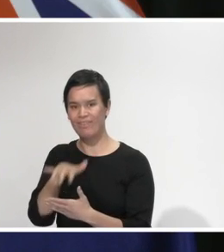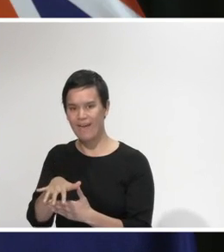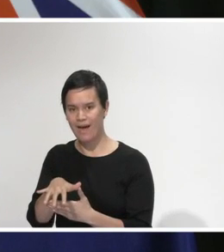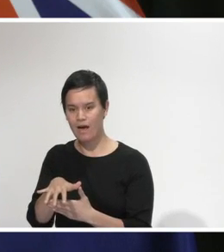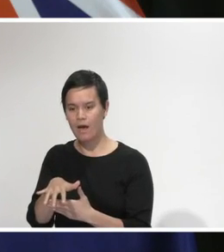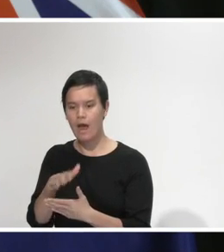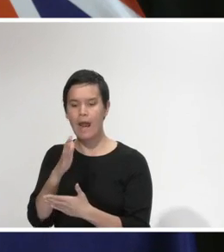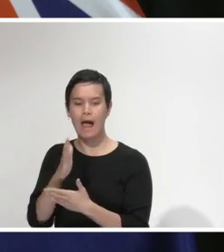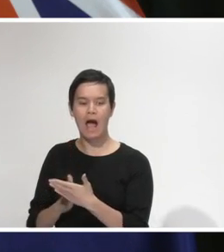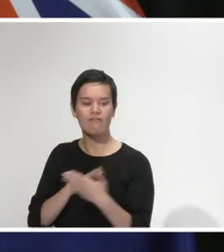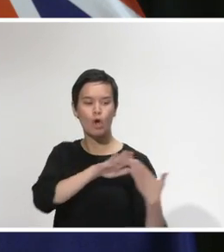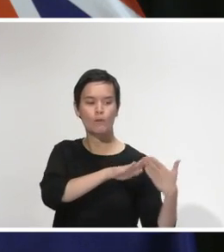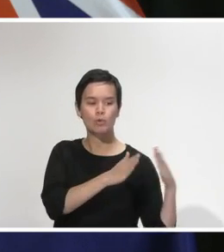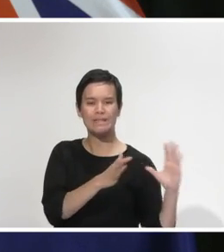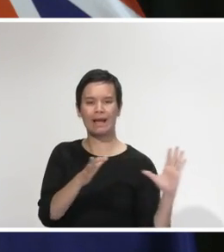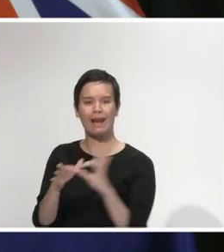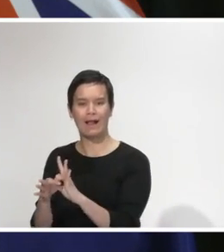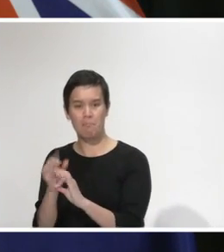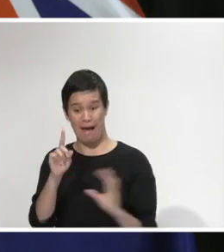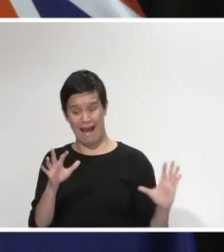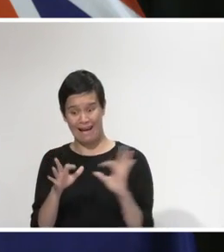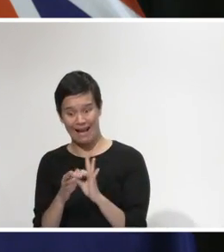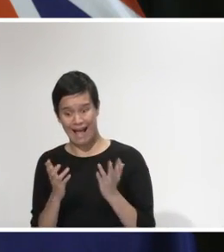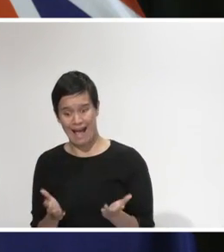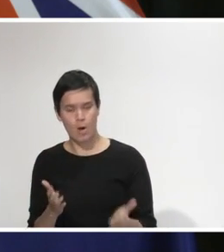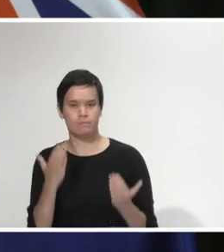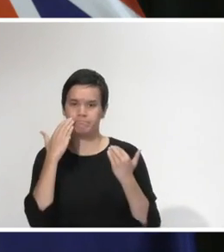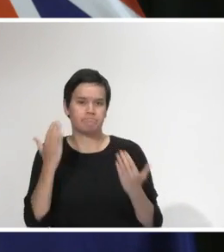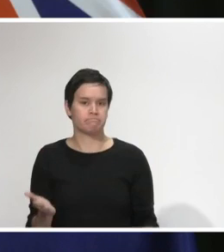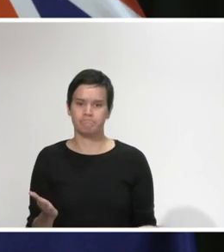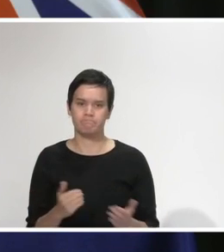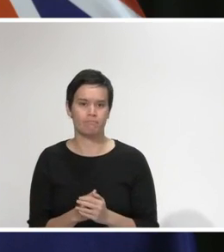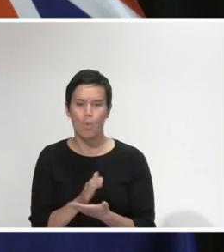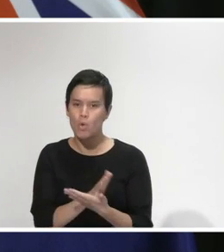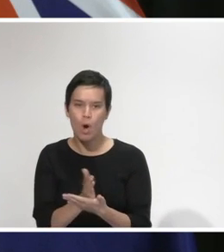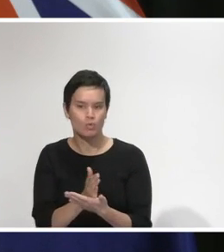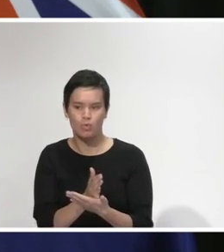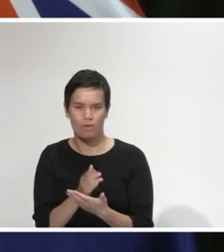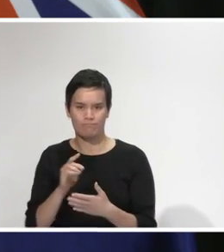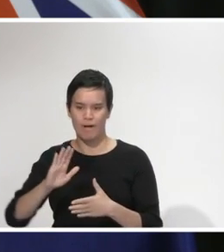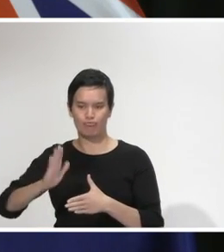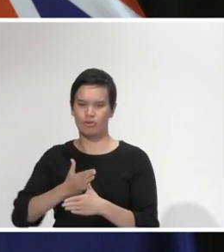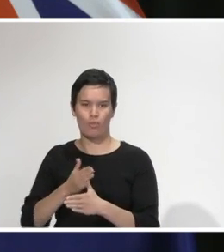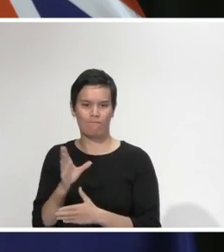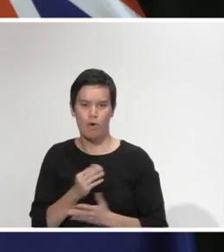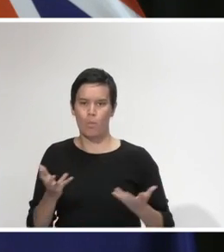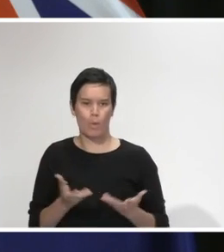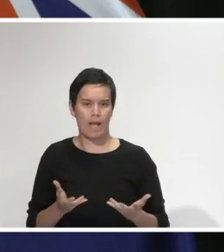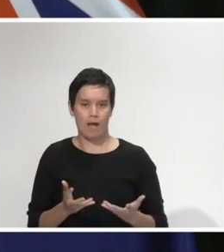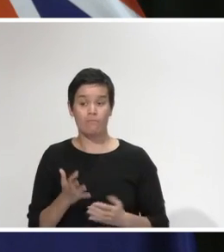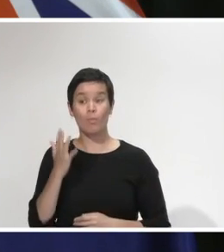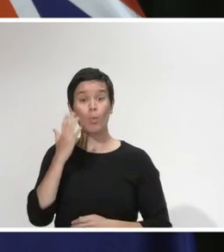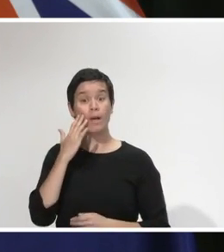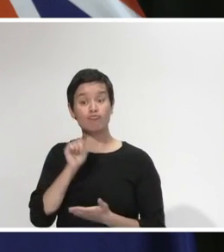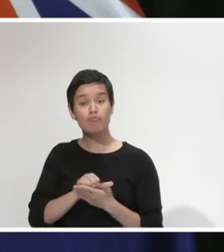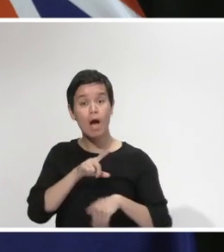relationship between that and whether it originated in the rest home or it just happens to involve a rest home. As soon as we think it's appropriate, we will name the rest